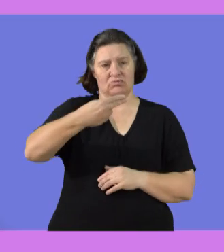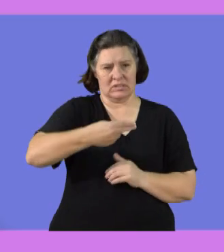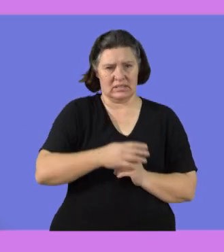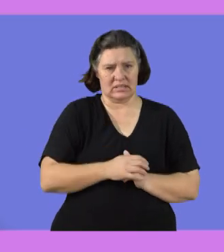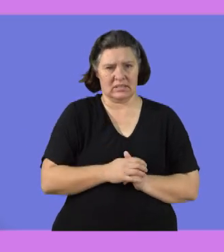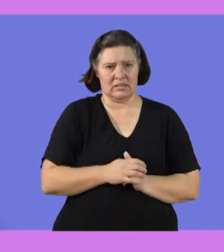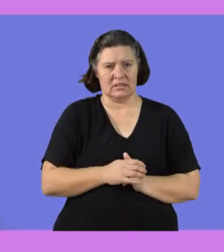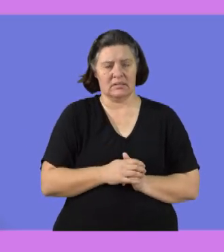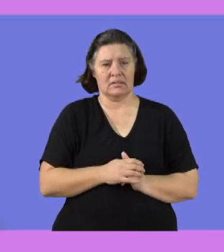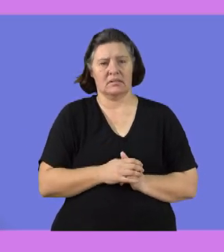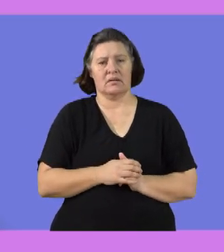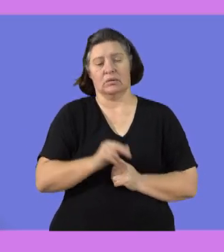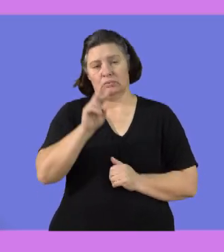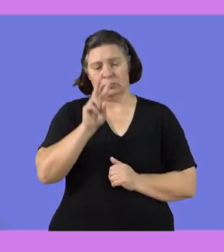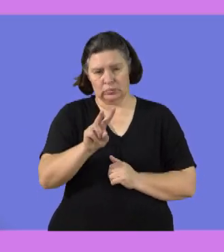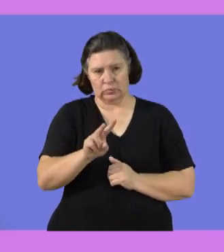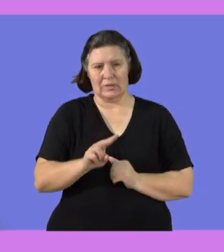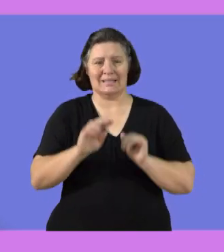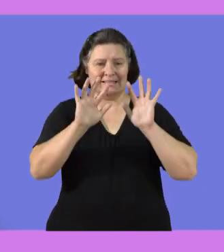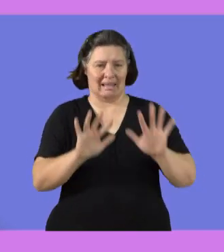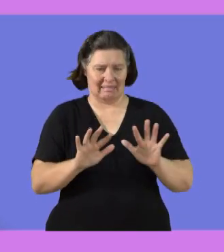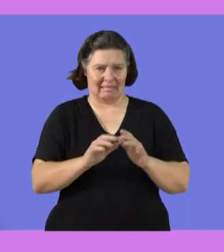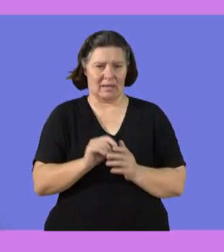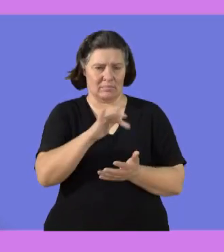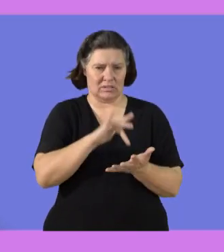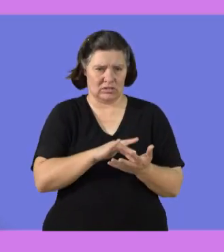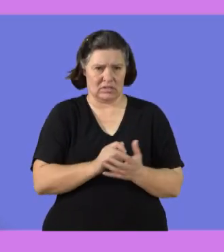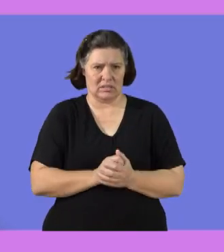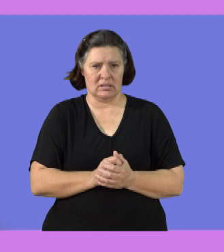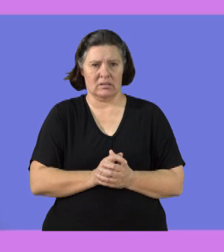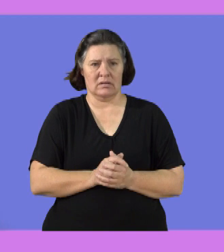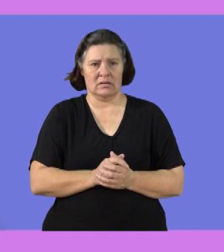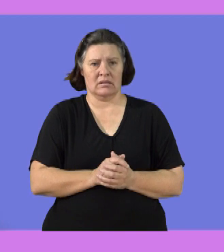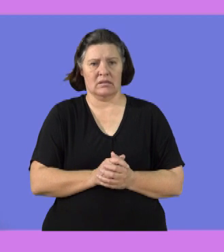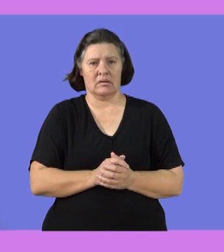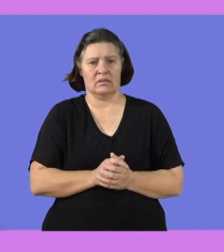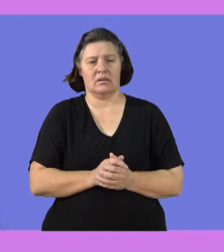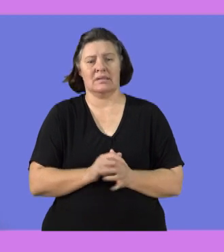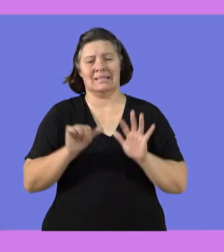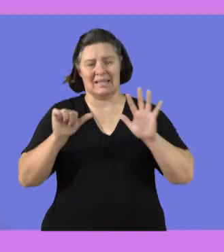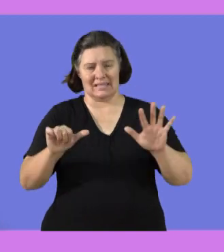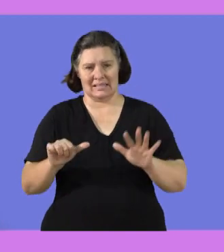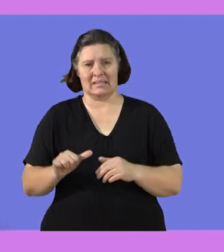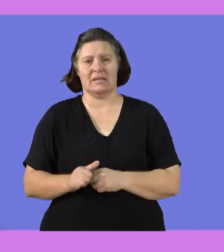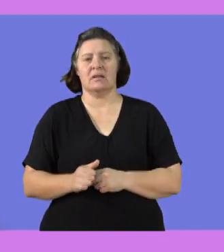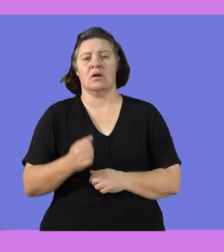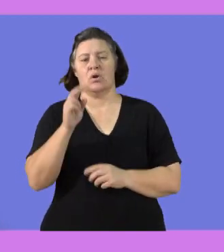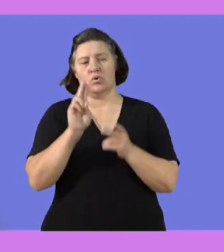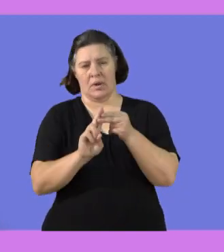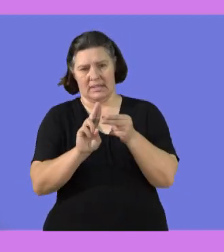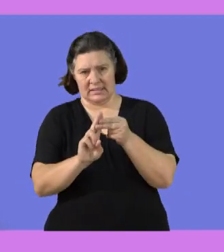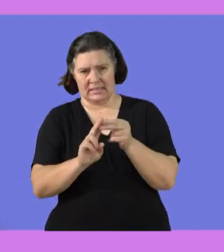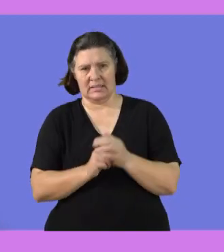occupying the 100th position. 2 is occupying the 10th position. And then 6 is occupying the